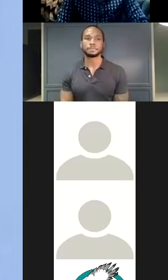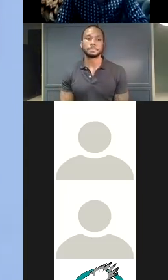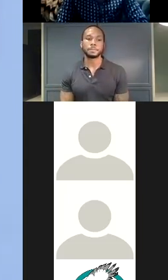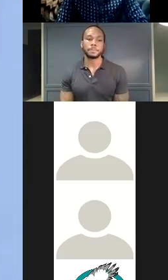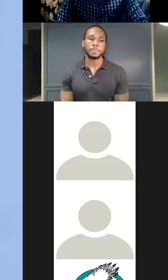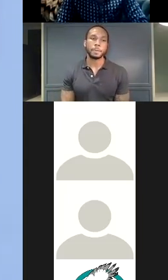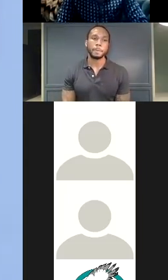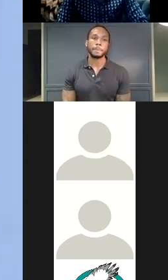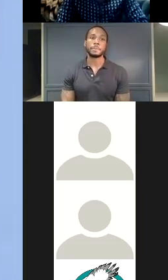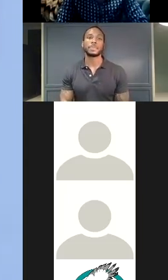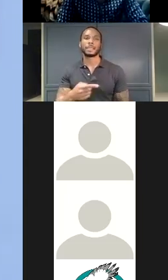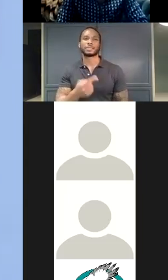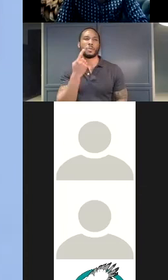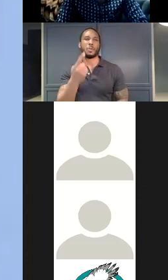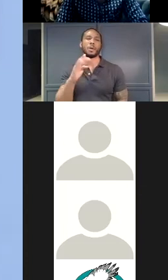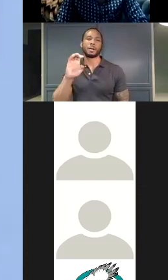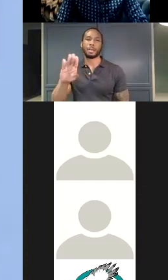This is one clubhouse.